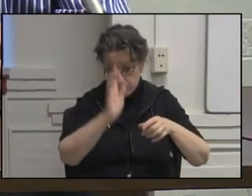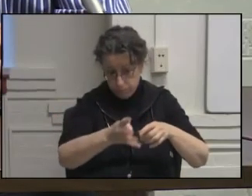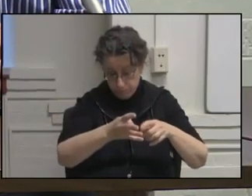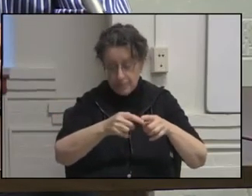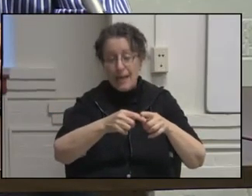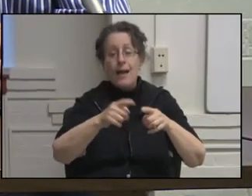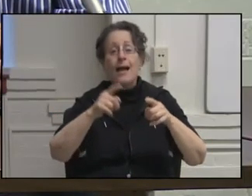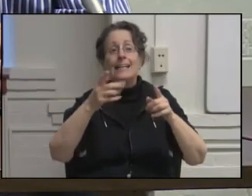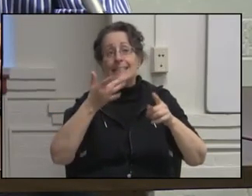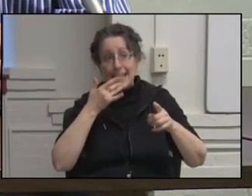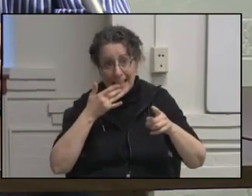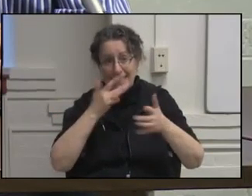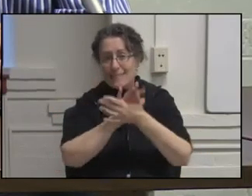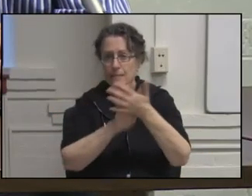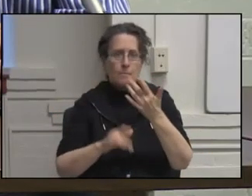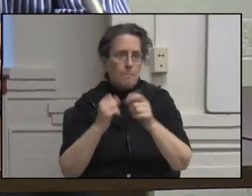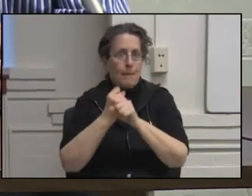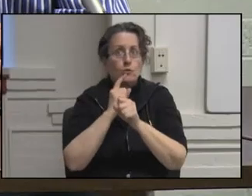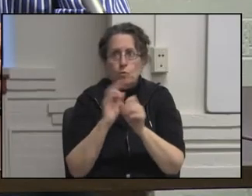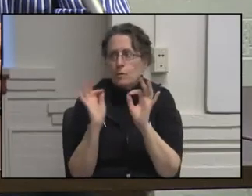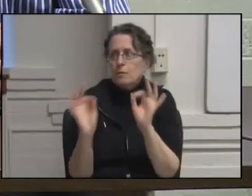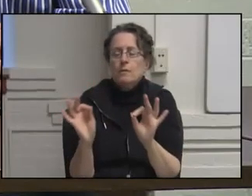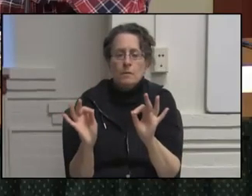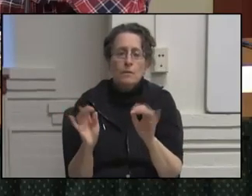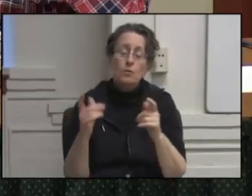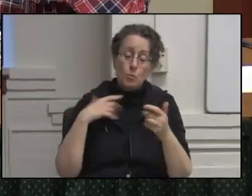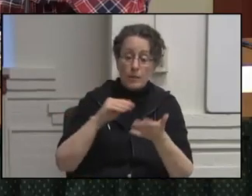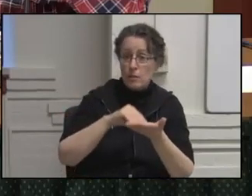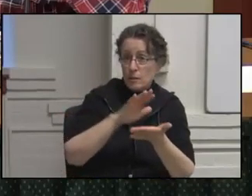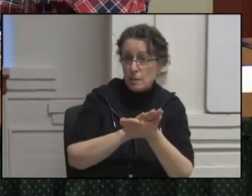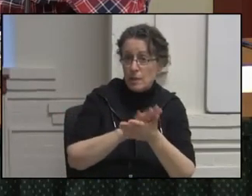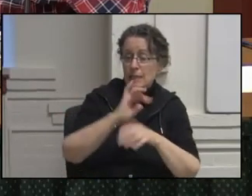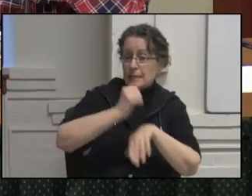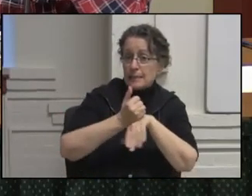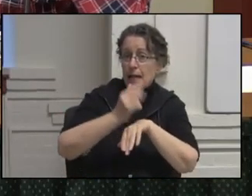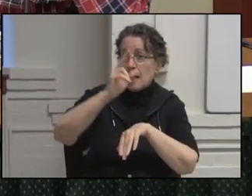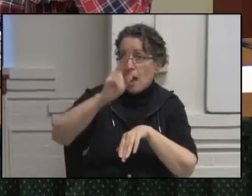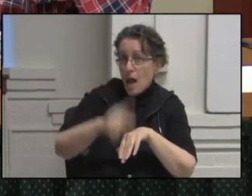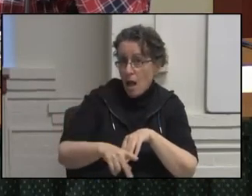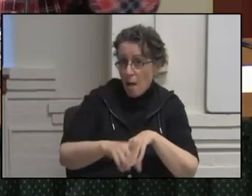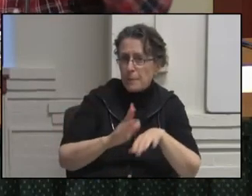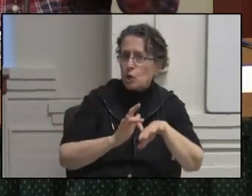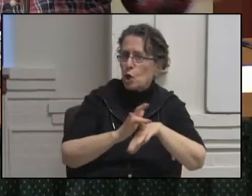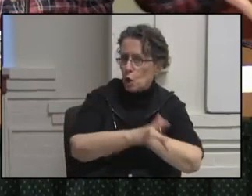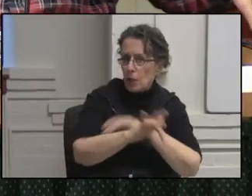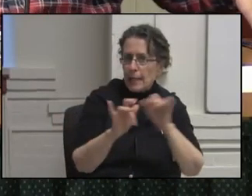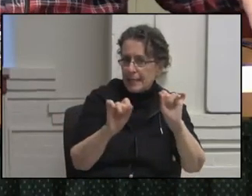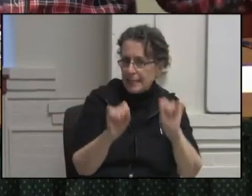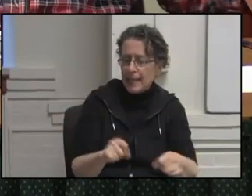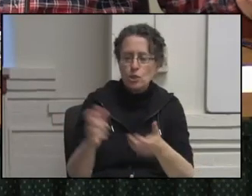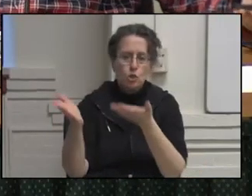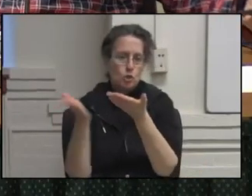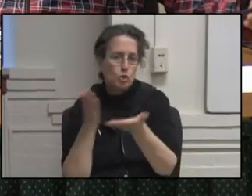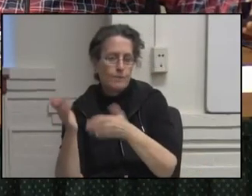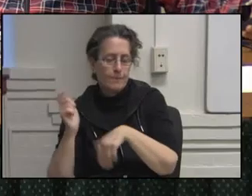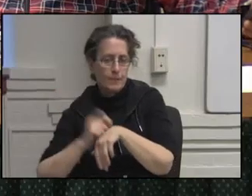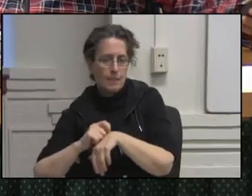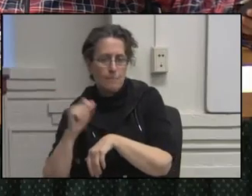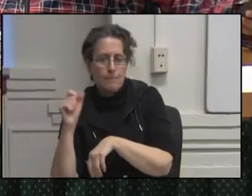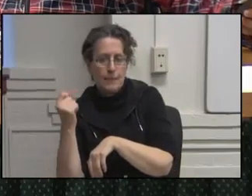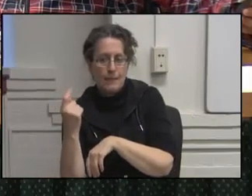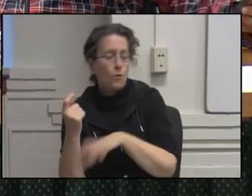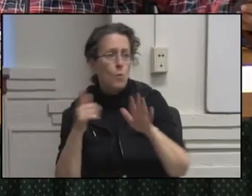mean, I'm not. So we could stipulate that you could set up and then serve later. They have to be